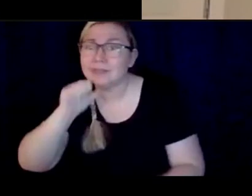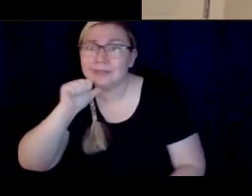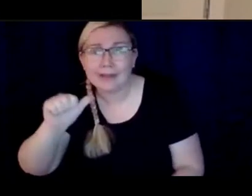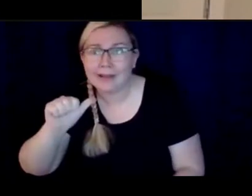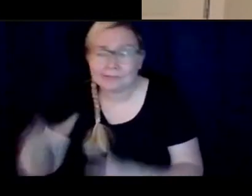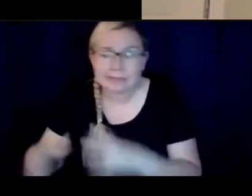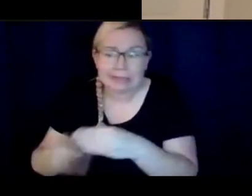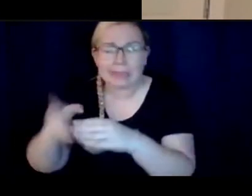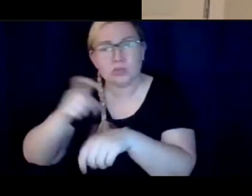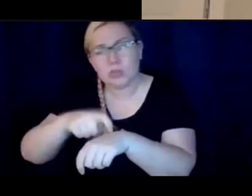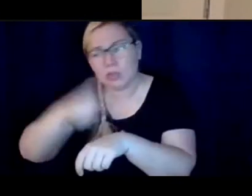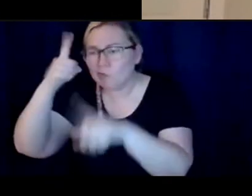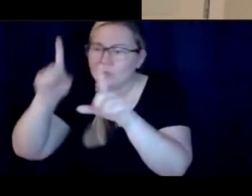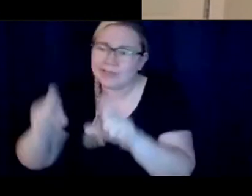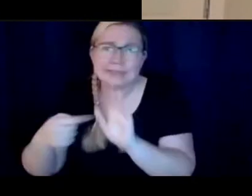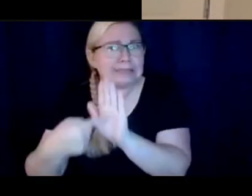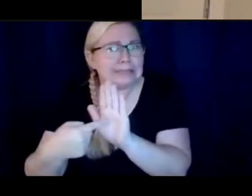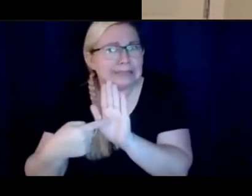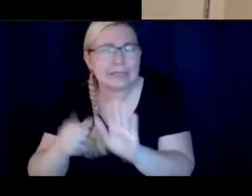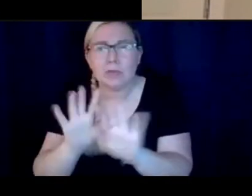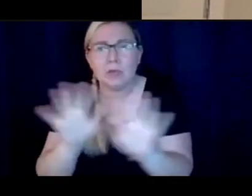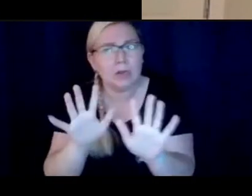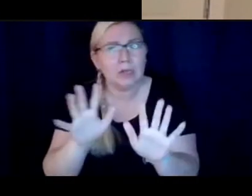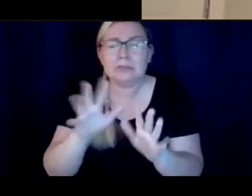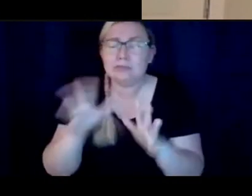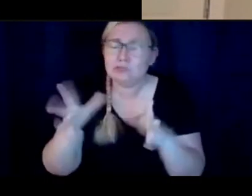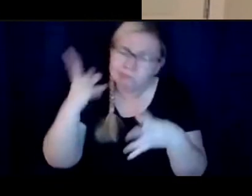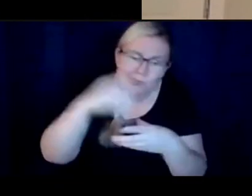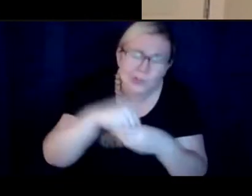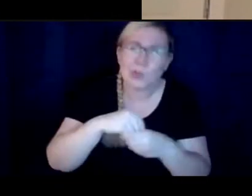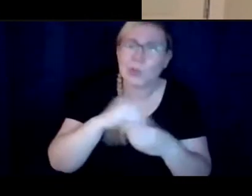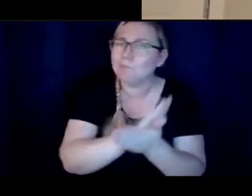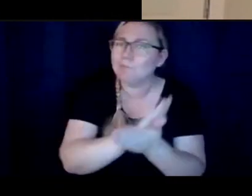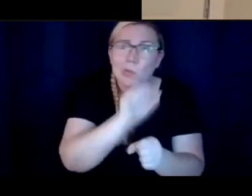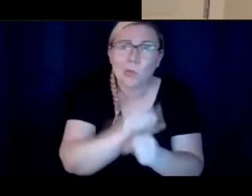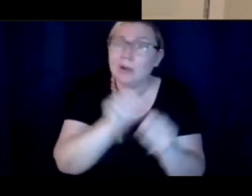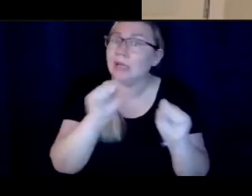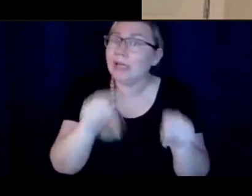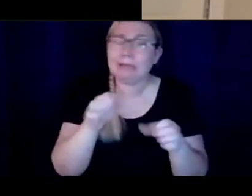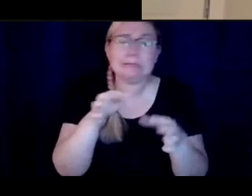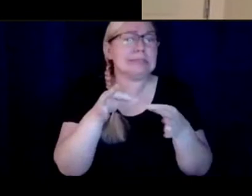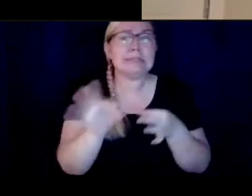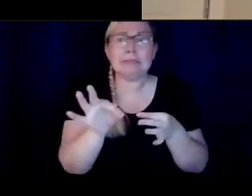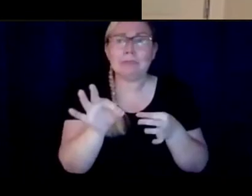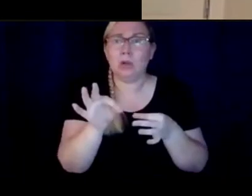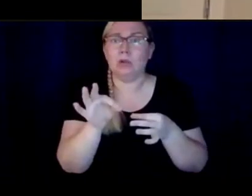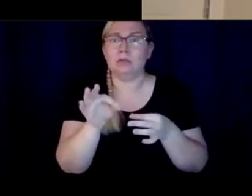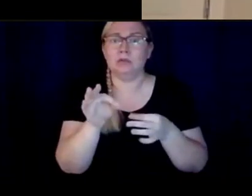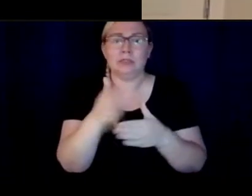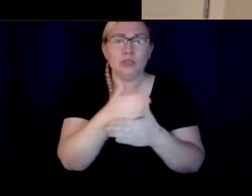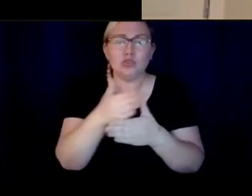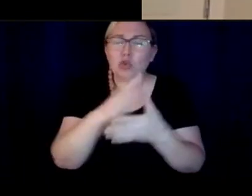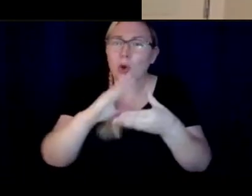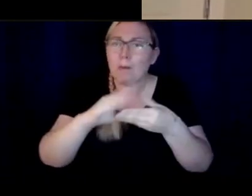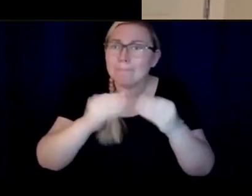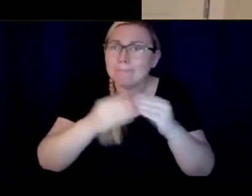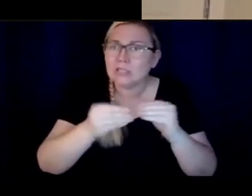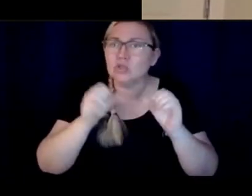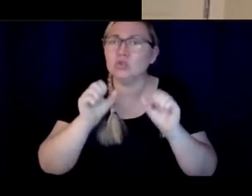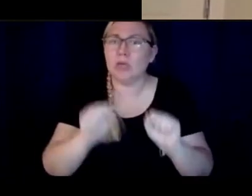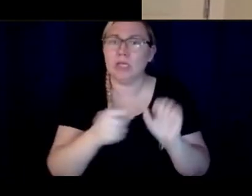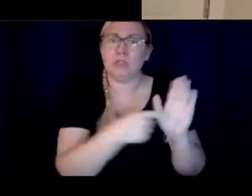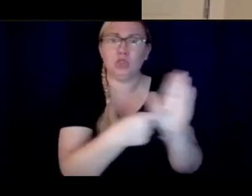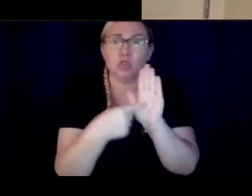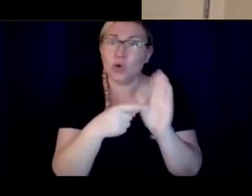time. Right, these are really simple things to issue messages that you give a